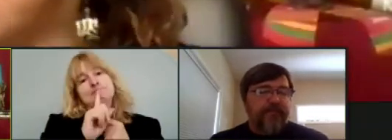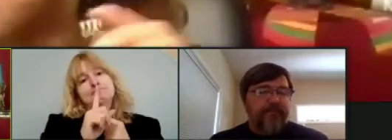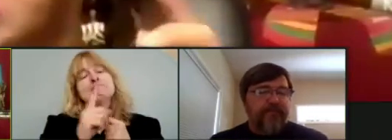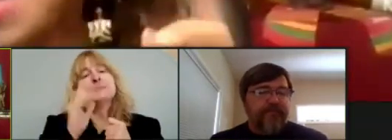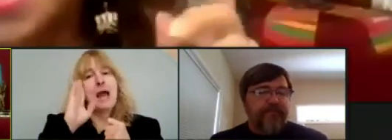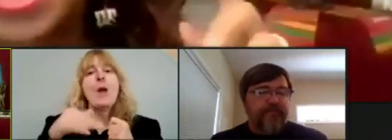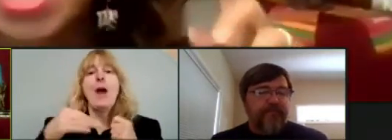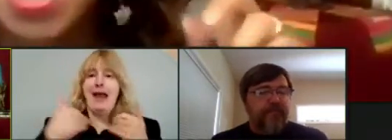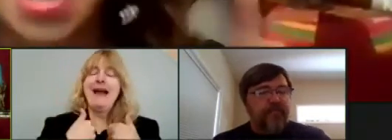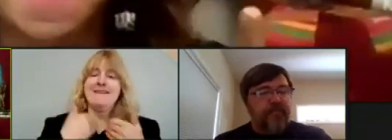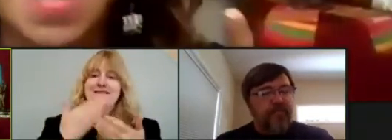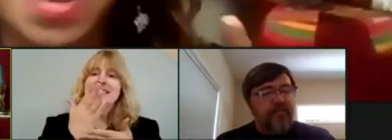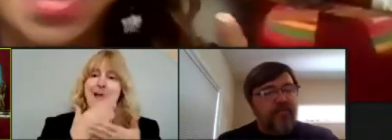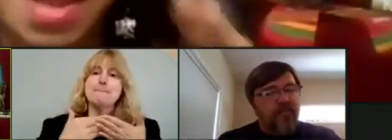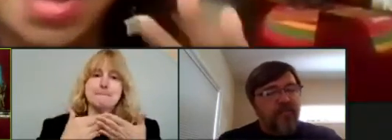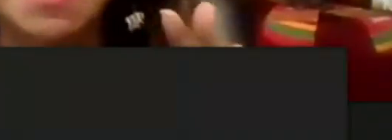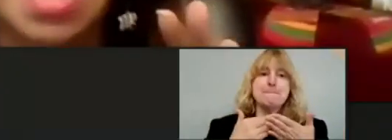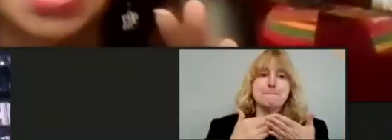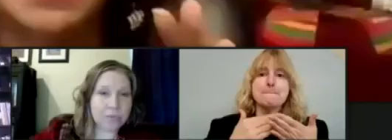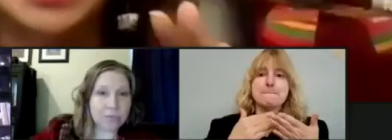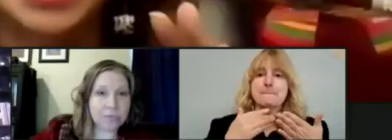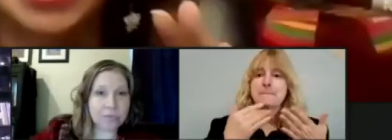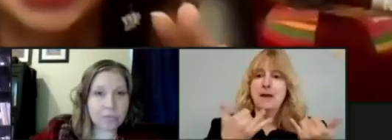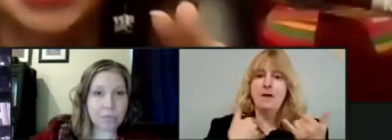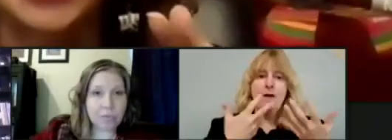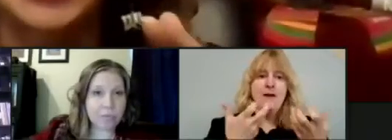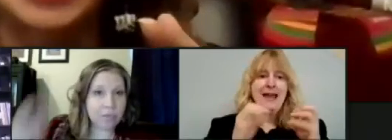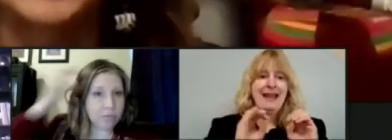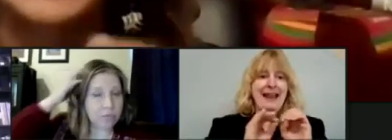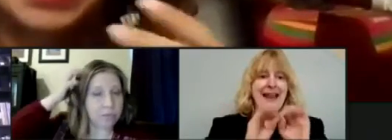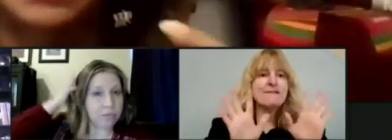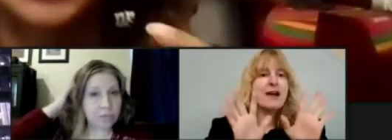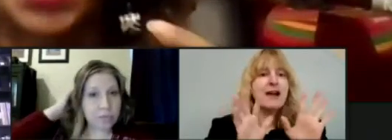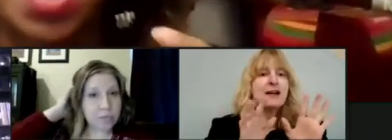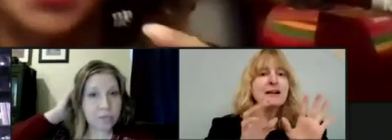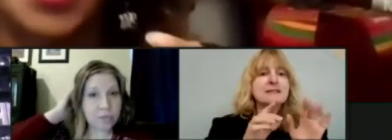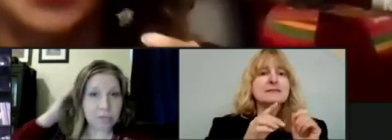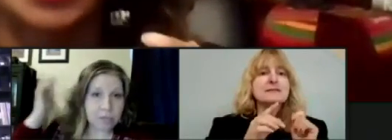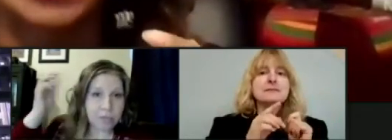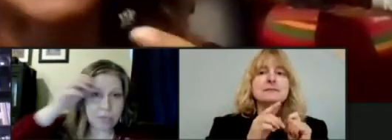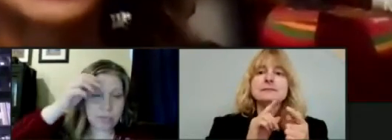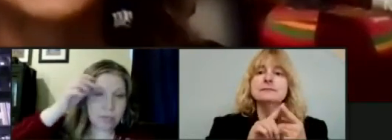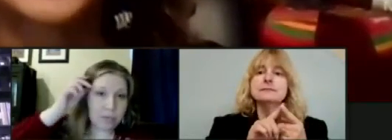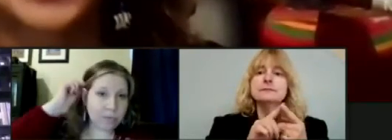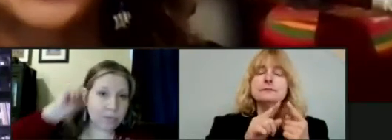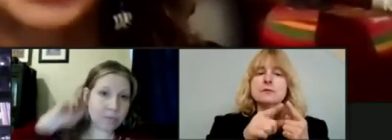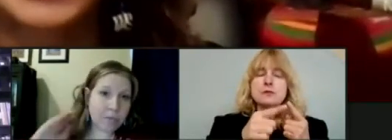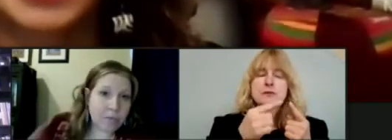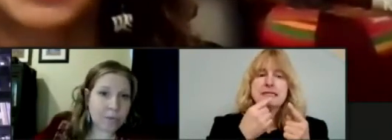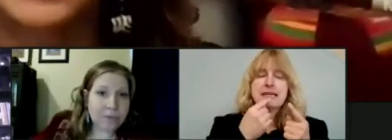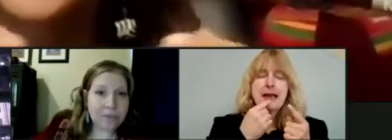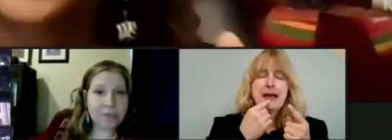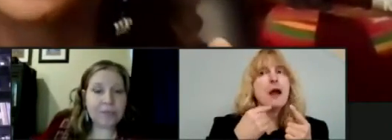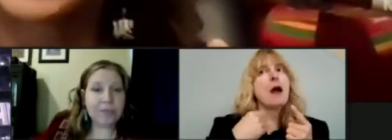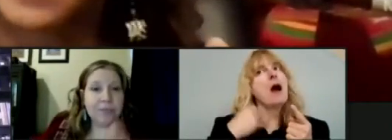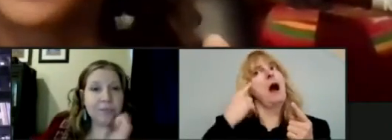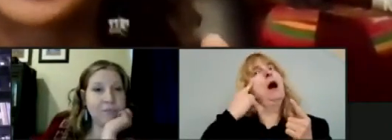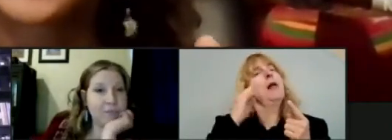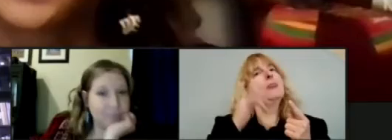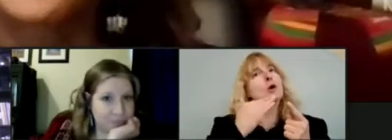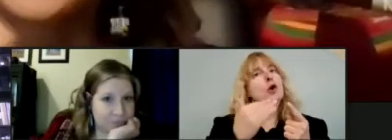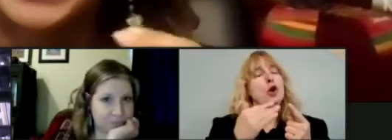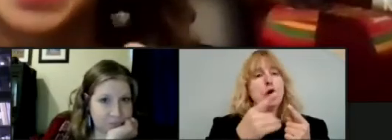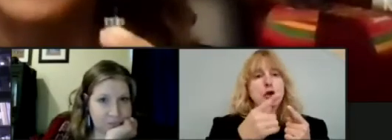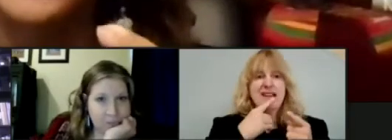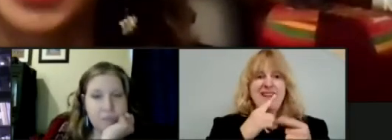some. Could I just clarify a couple items that you illuminated, which I thought were good? So in those first 3.5